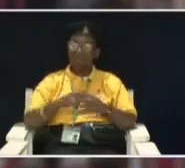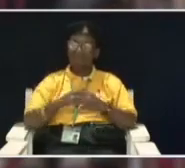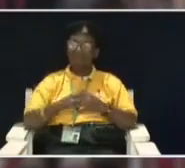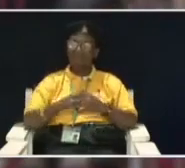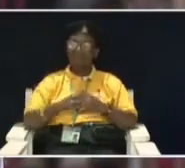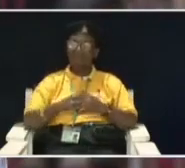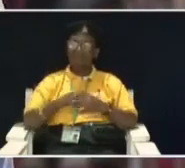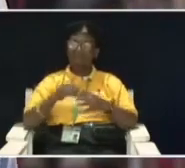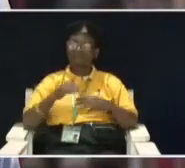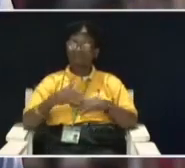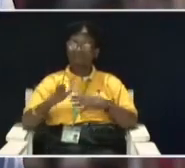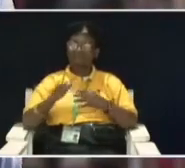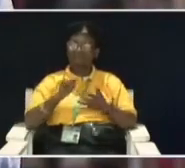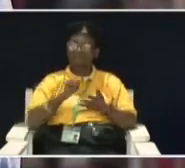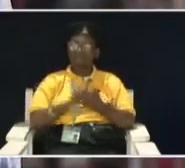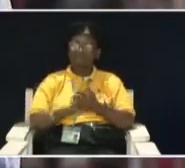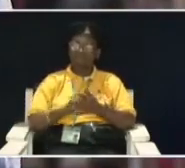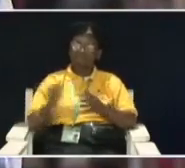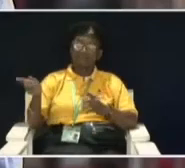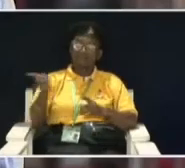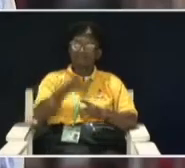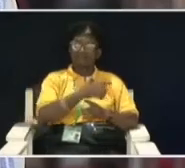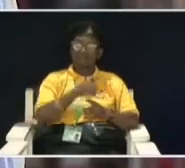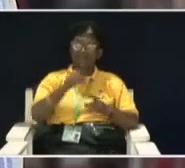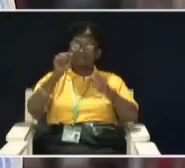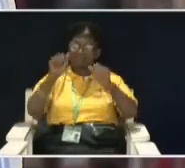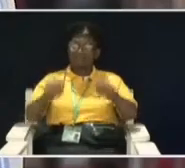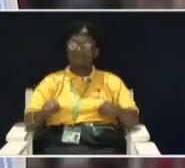After that, you can then add your own